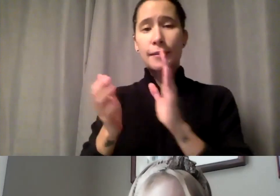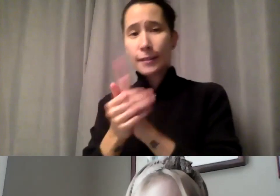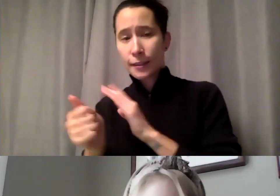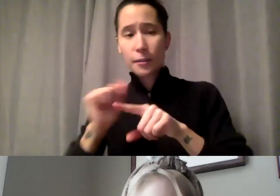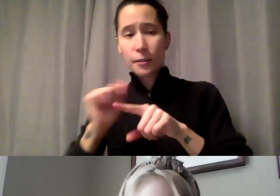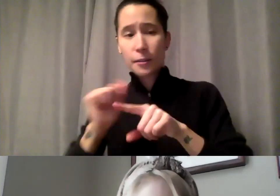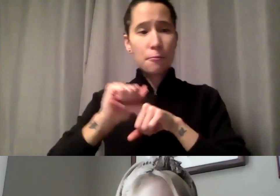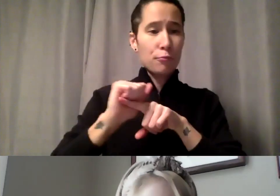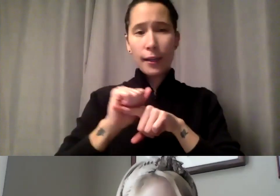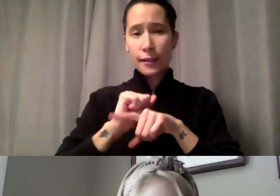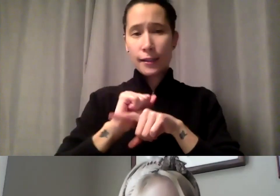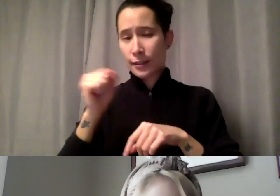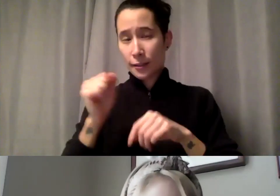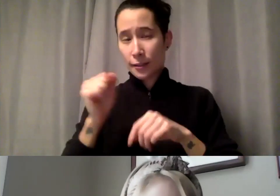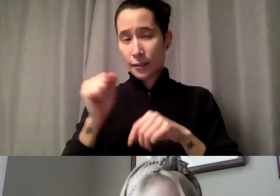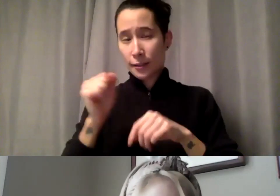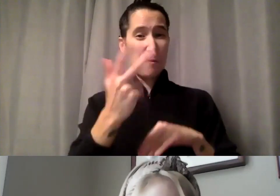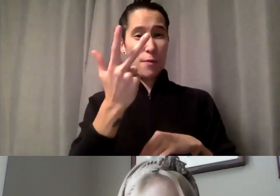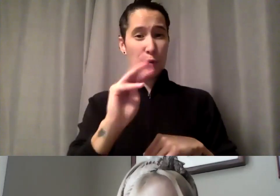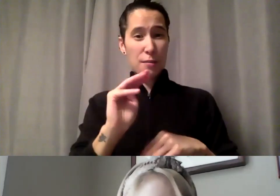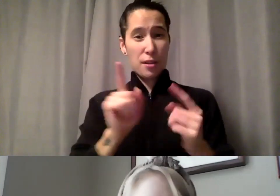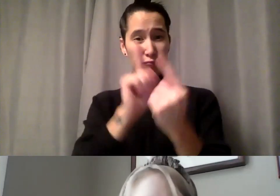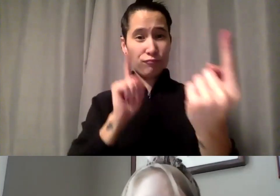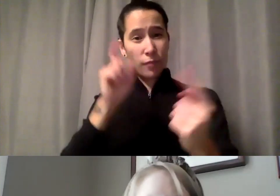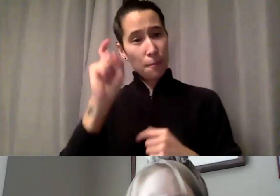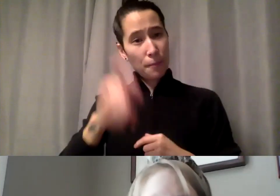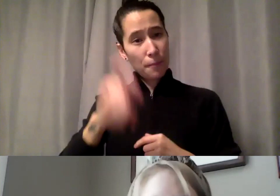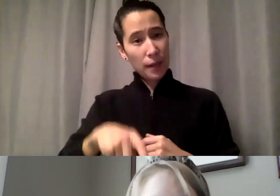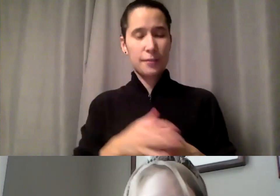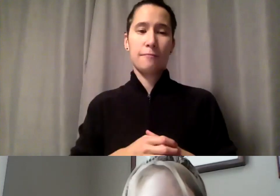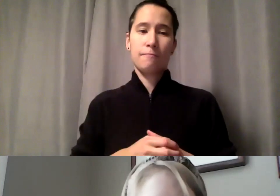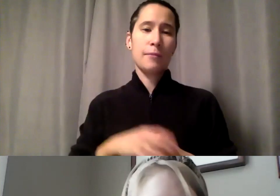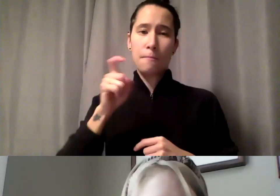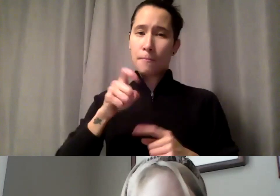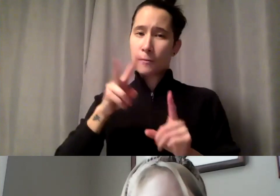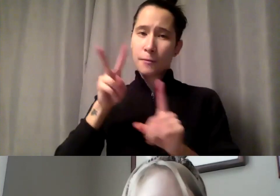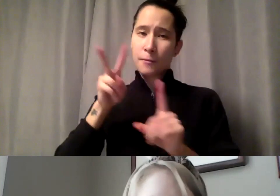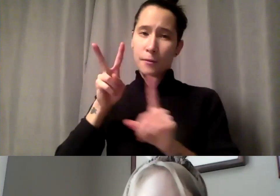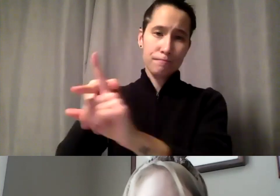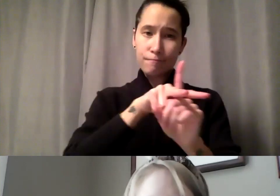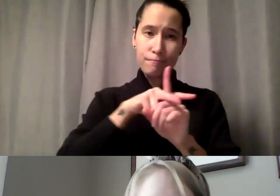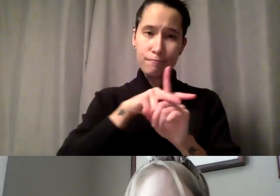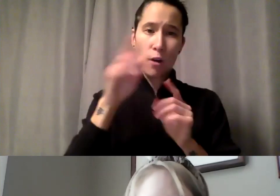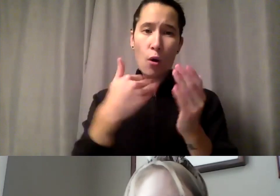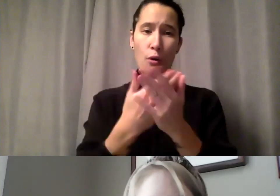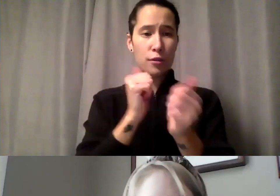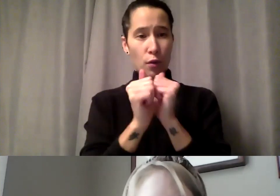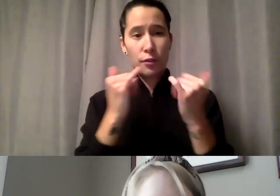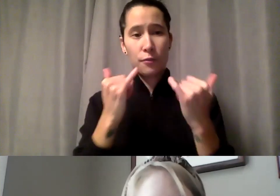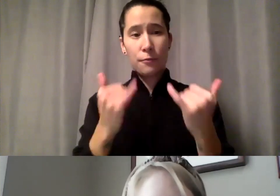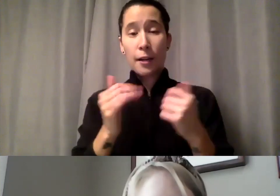all times, like that's straight across all sport right now. So scrimmaging